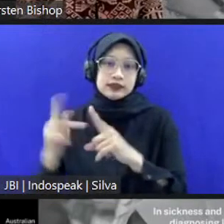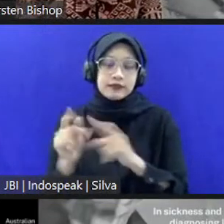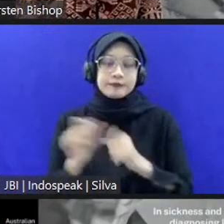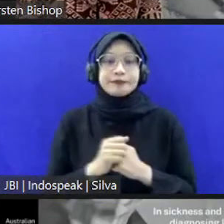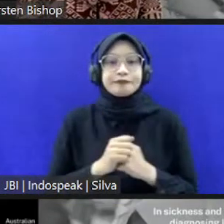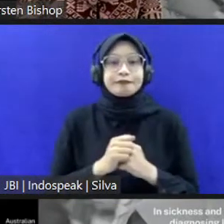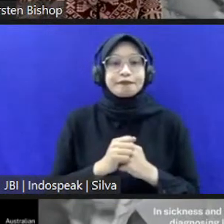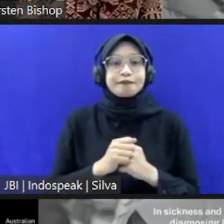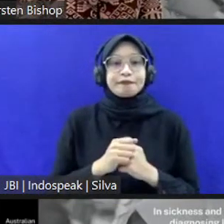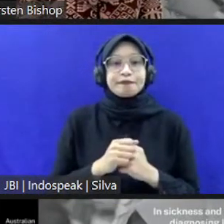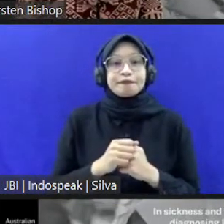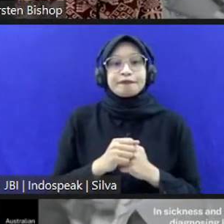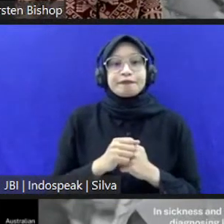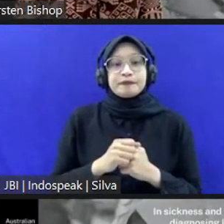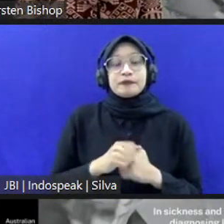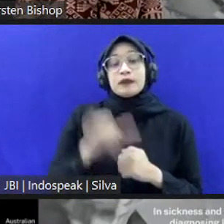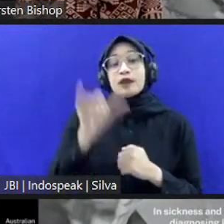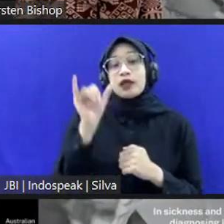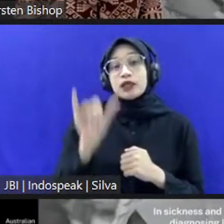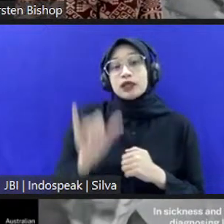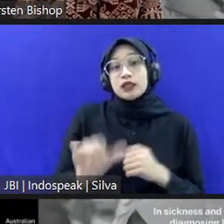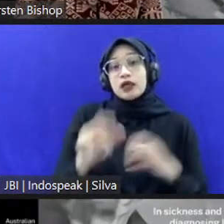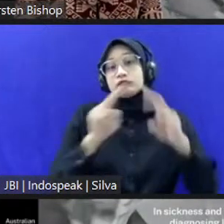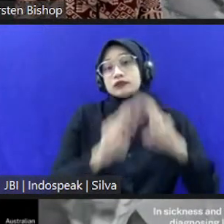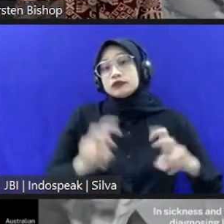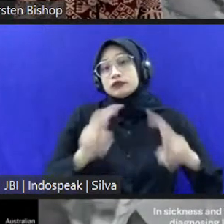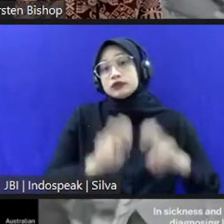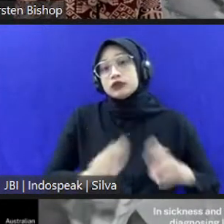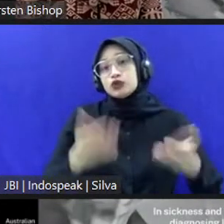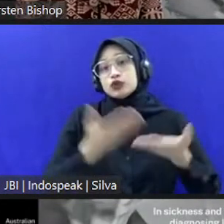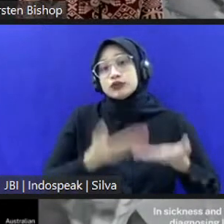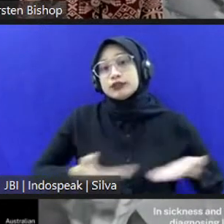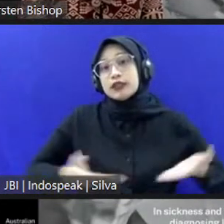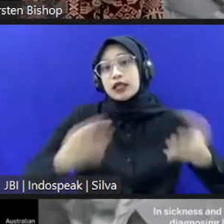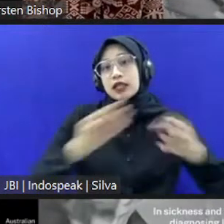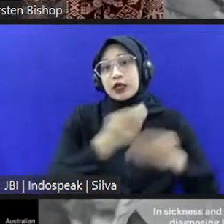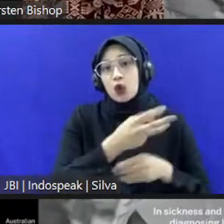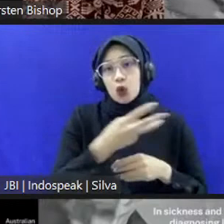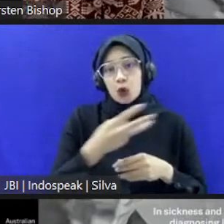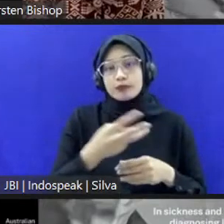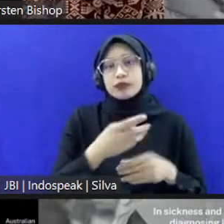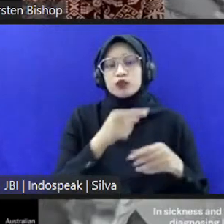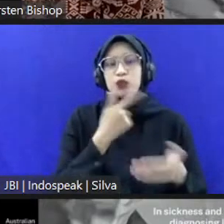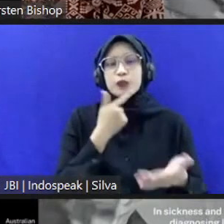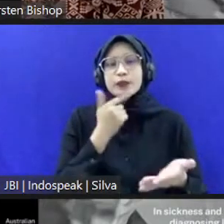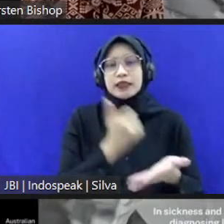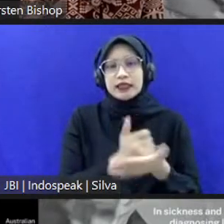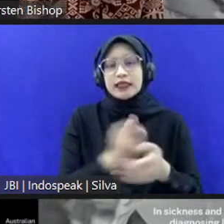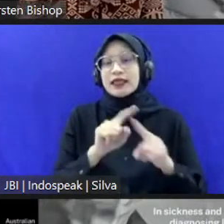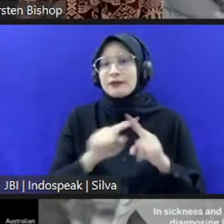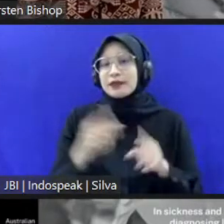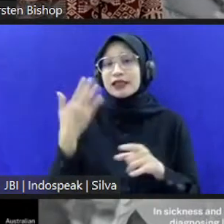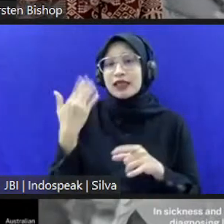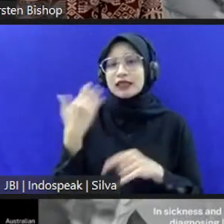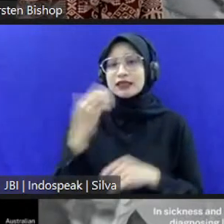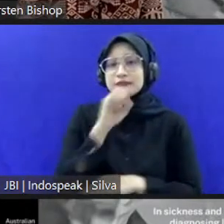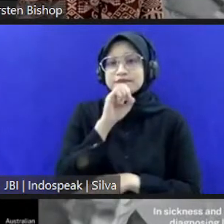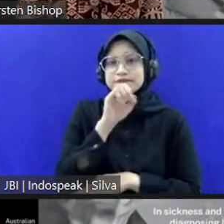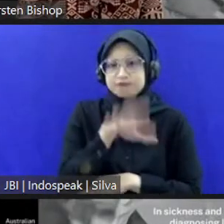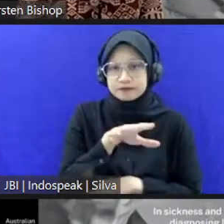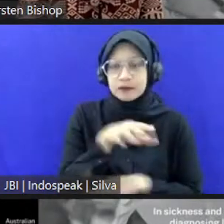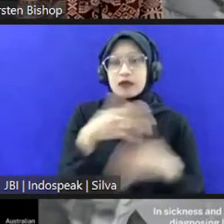Yes, socioeconomic analysis is important. But again, as I mentioned earlier in my presentation, looking at one